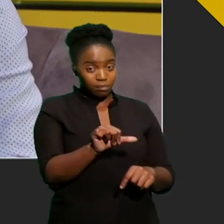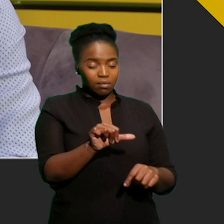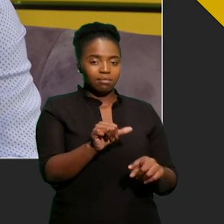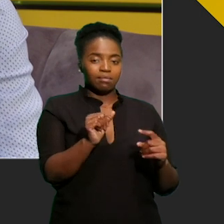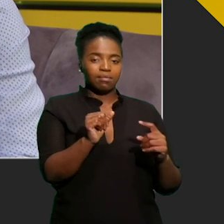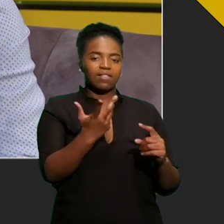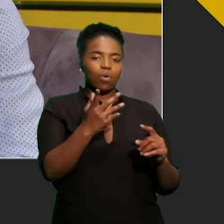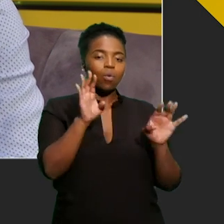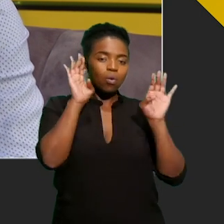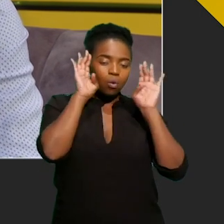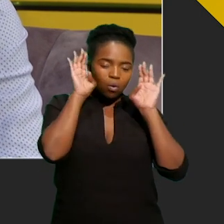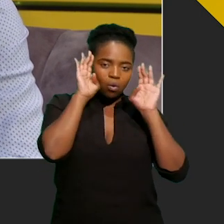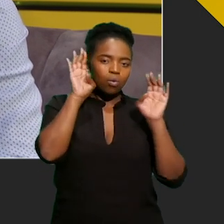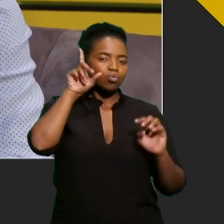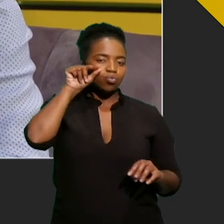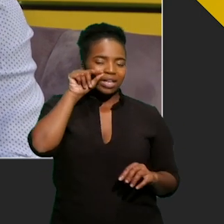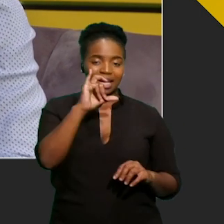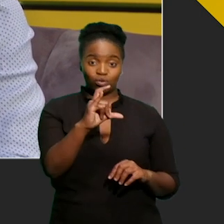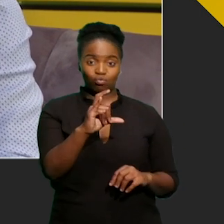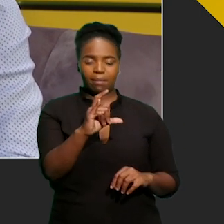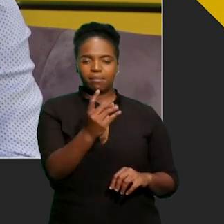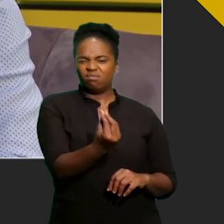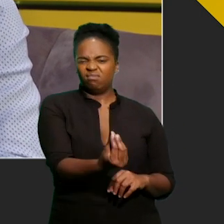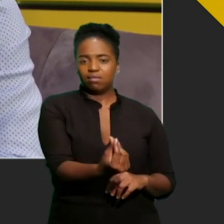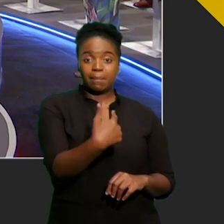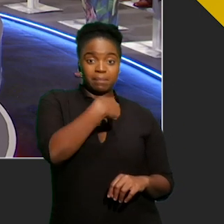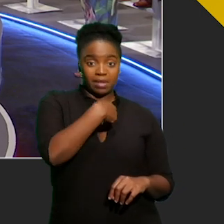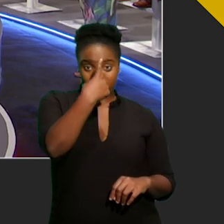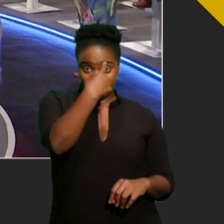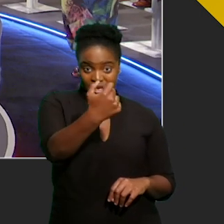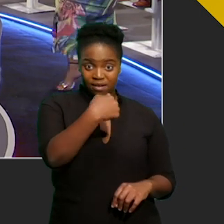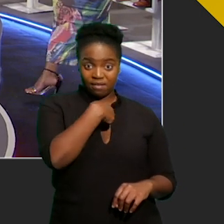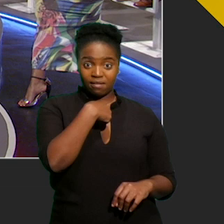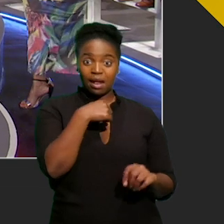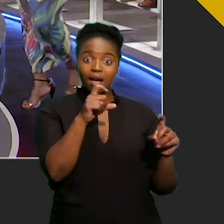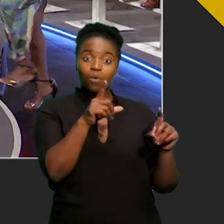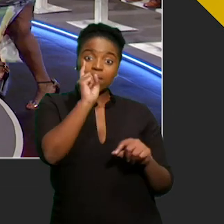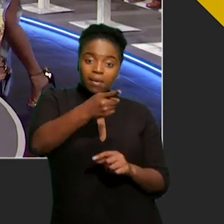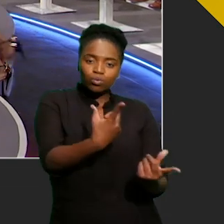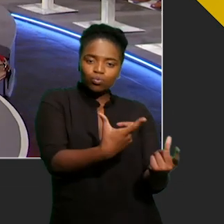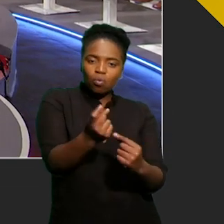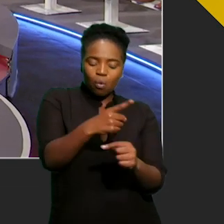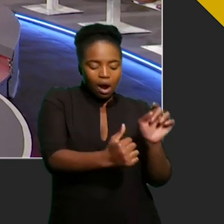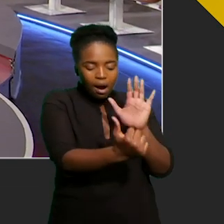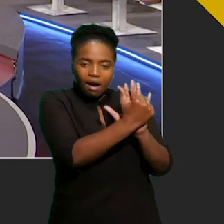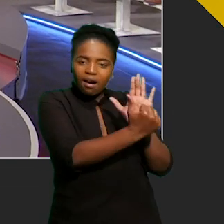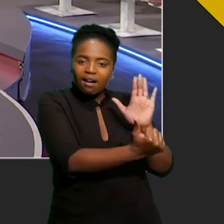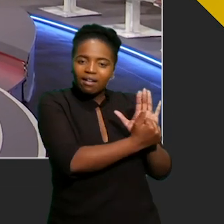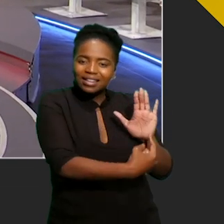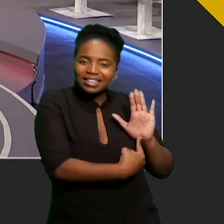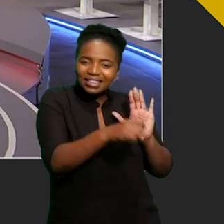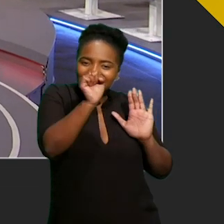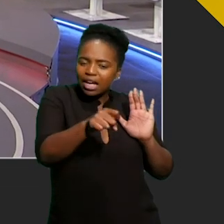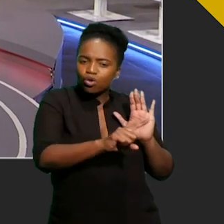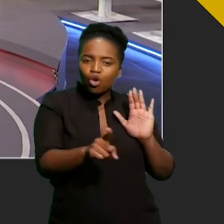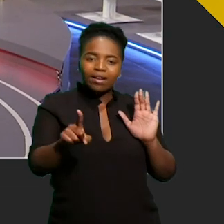media, as UJJ finished it, I think for my belief is that as mainstream media, we need to continue setting the agenda instead of